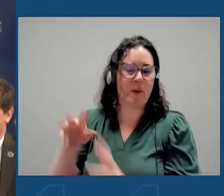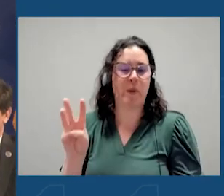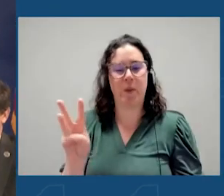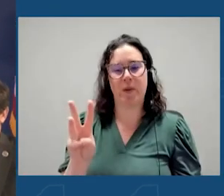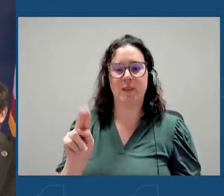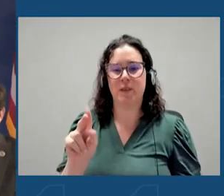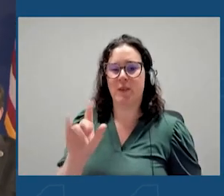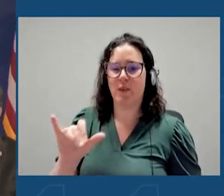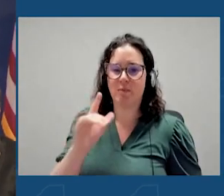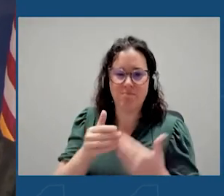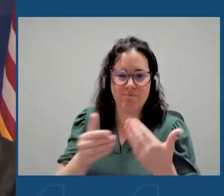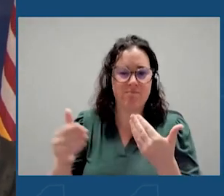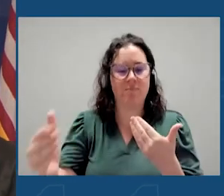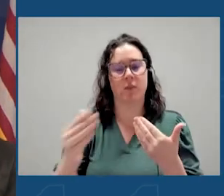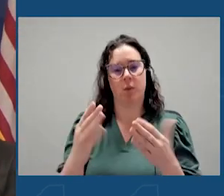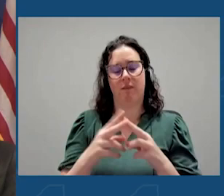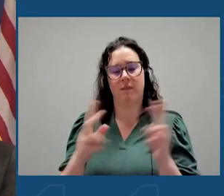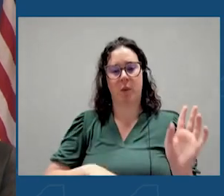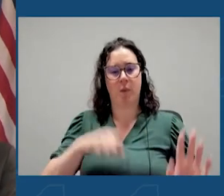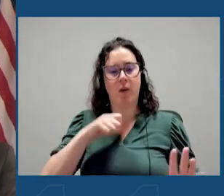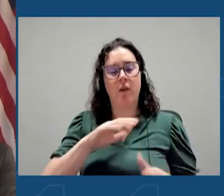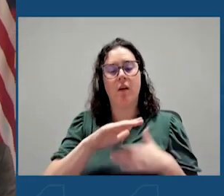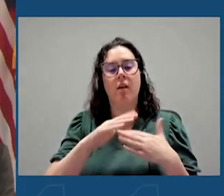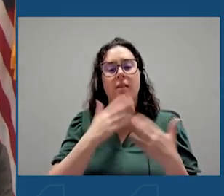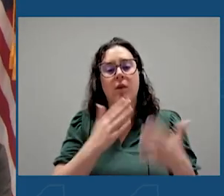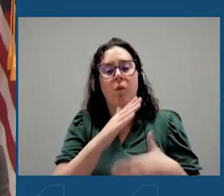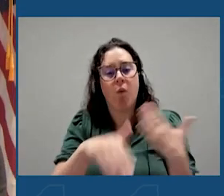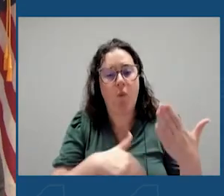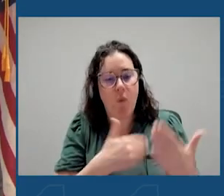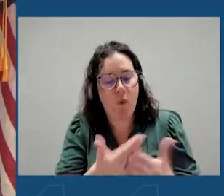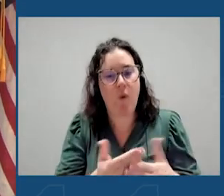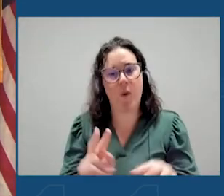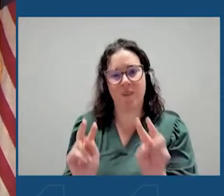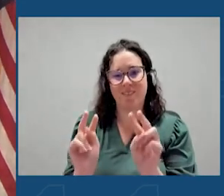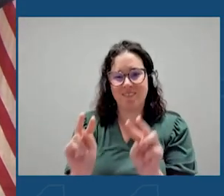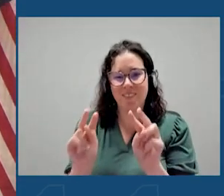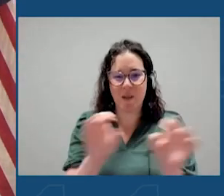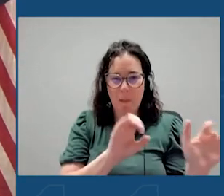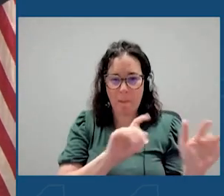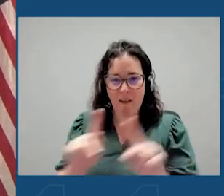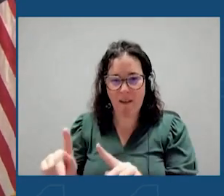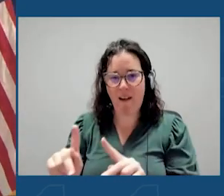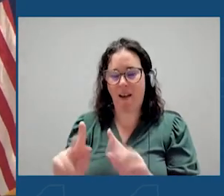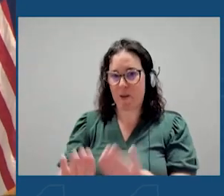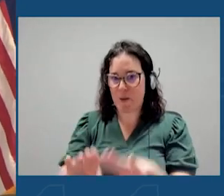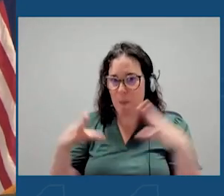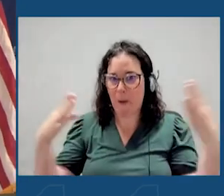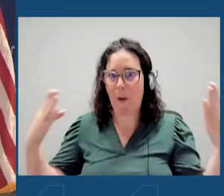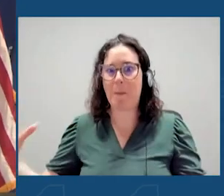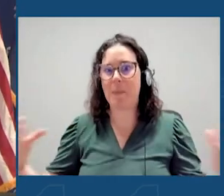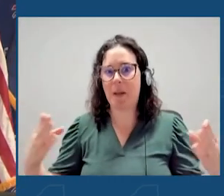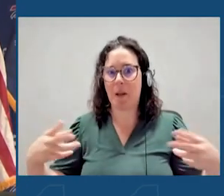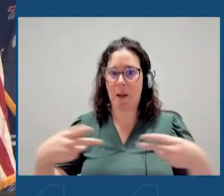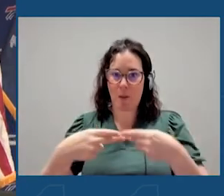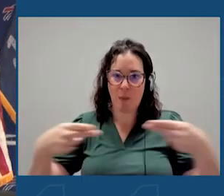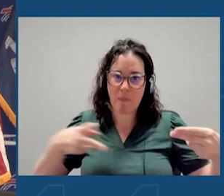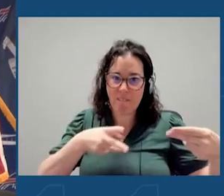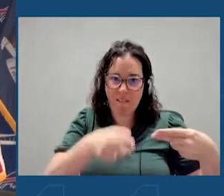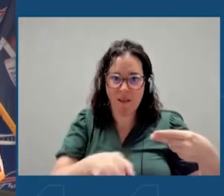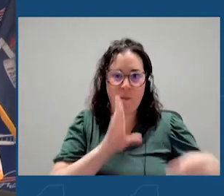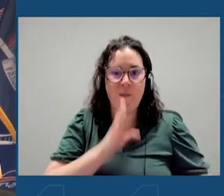take great pride in. So thank you all. We look forward to coming back here and opening the stadium, and thank you for all your